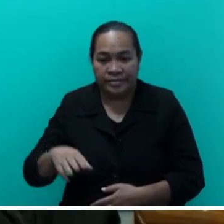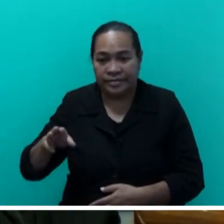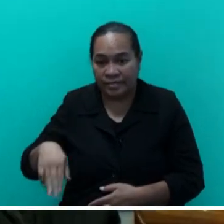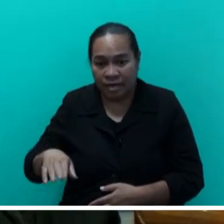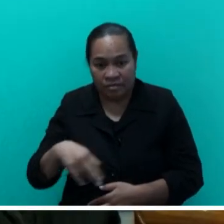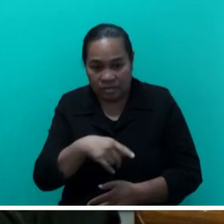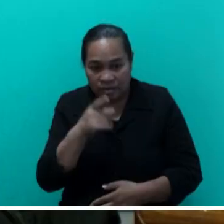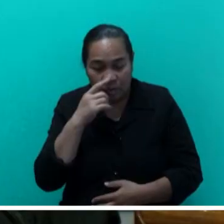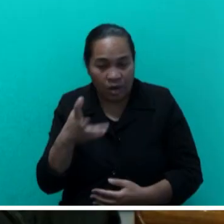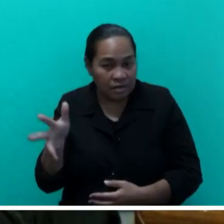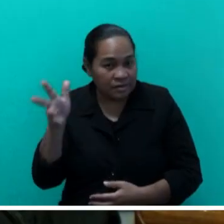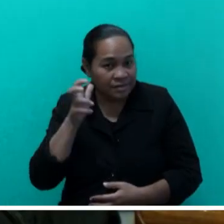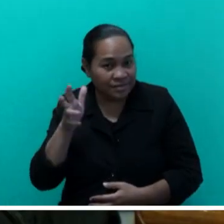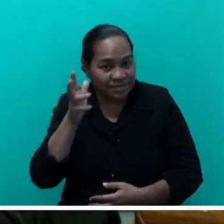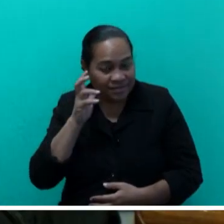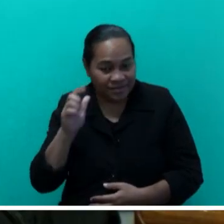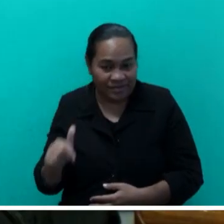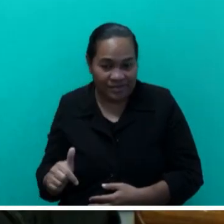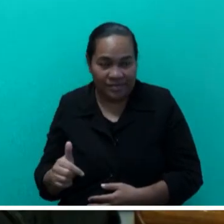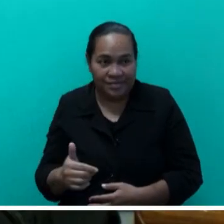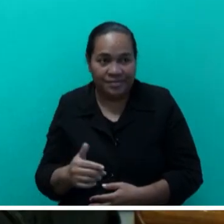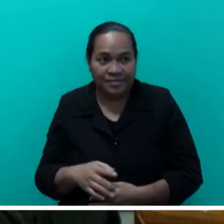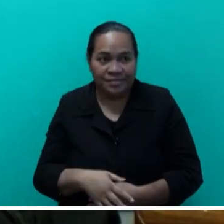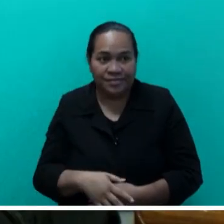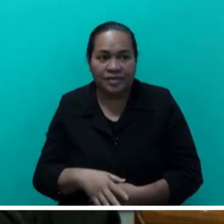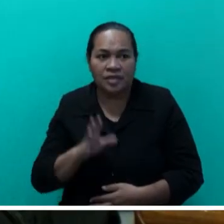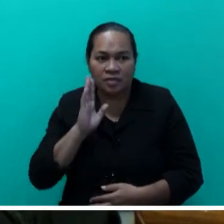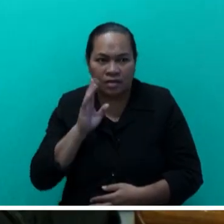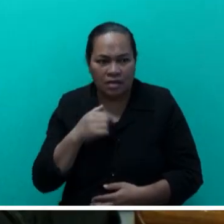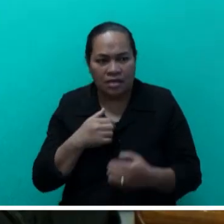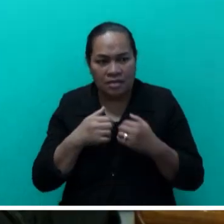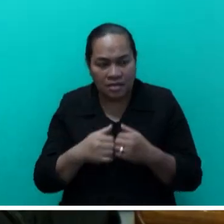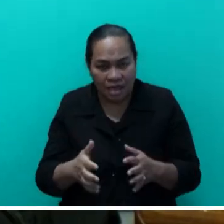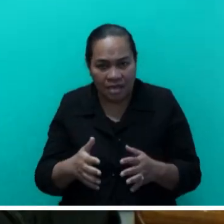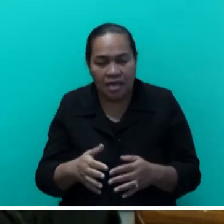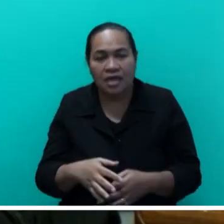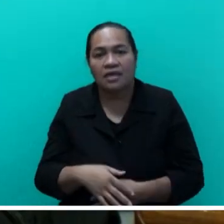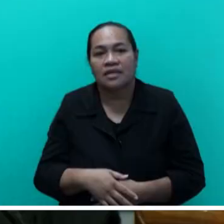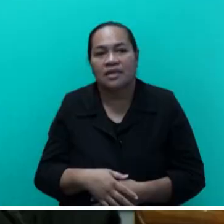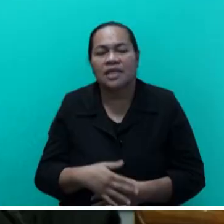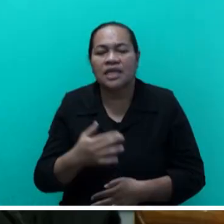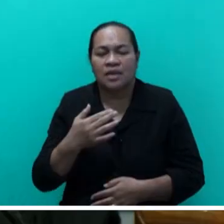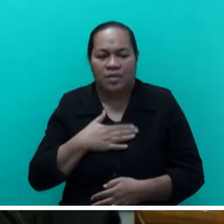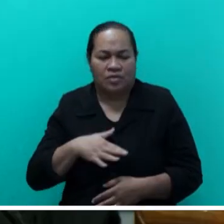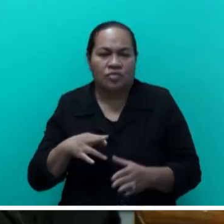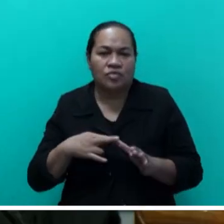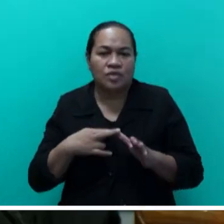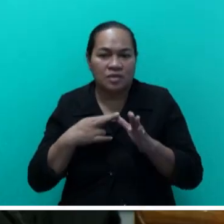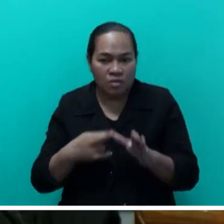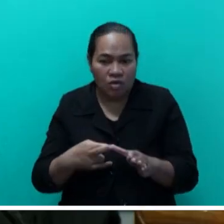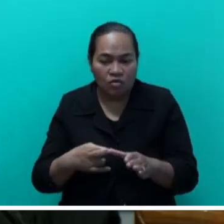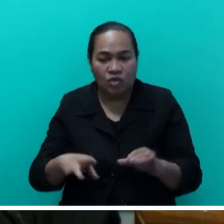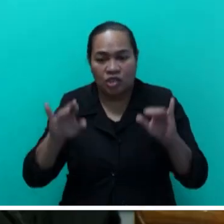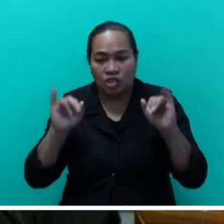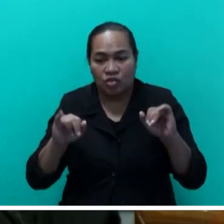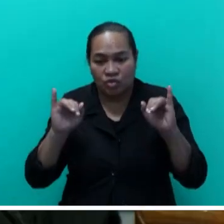to this moment. Before I begin, Mr. Speaker, allow me to respond to an issue